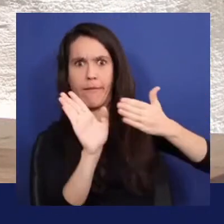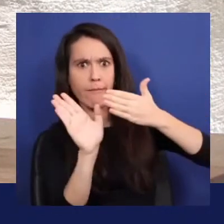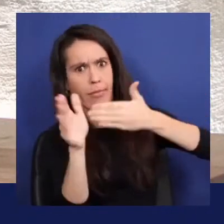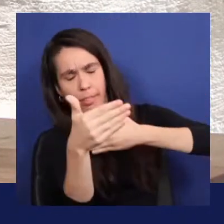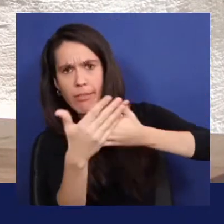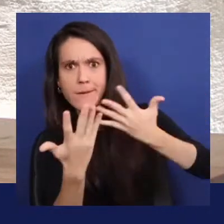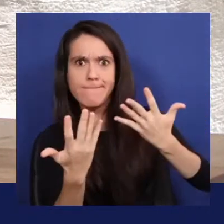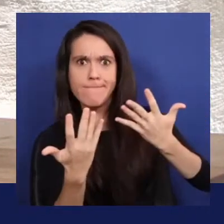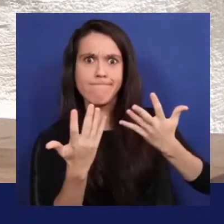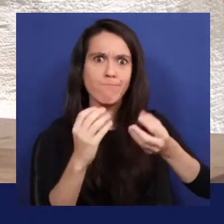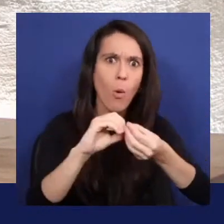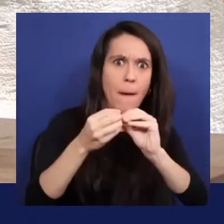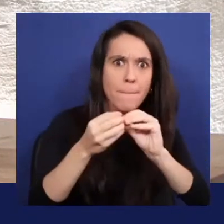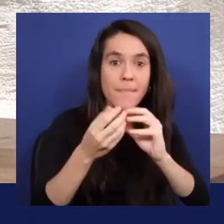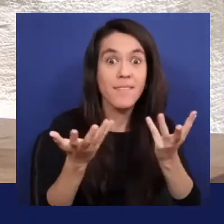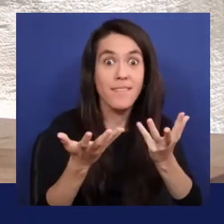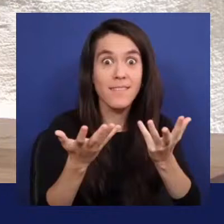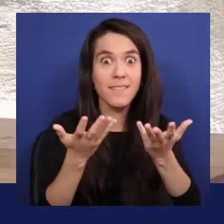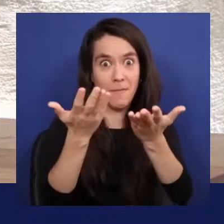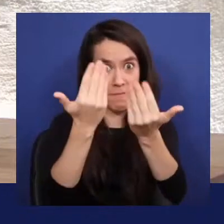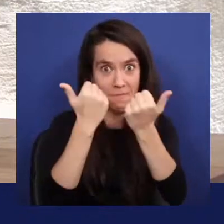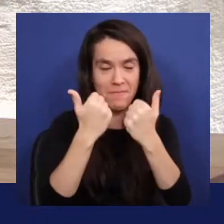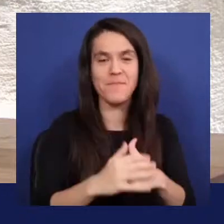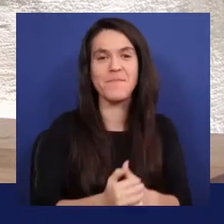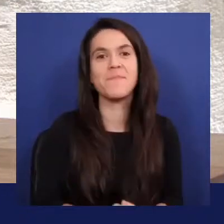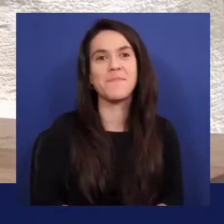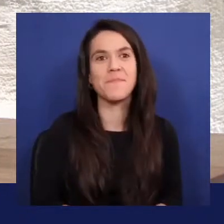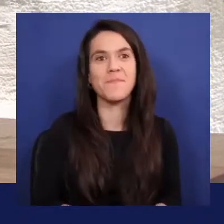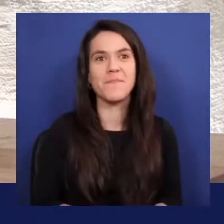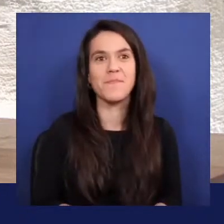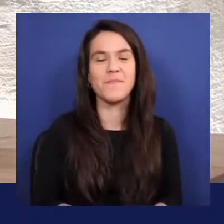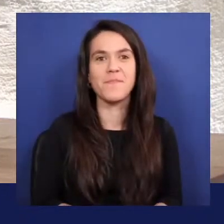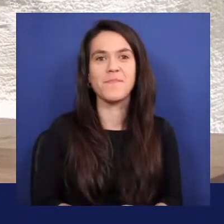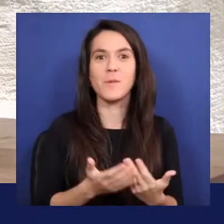yeah. So, Veronica, what sort of work do you do during the workday?